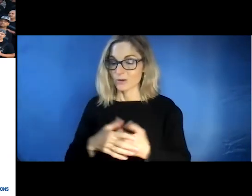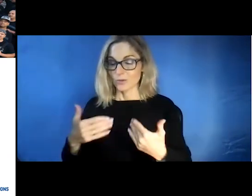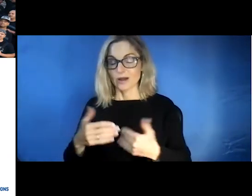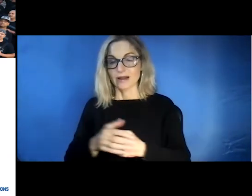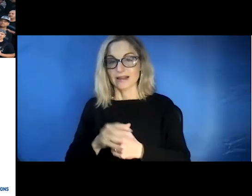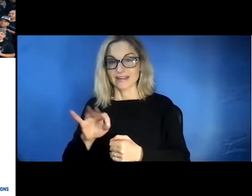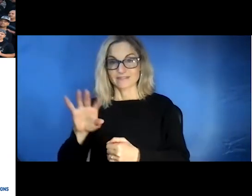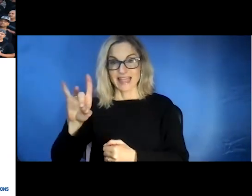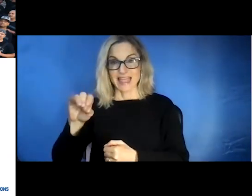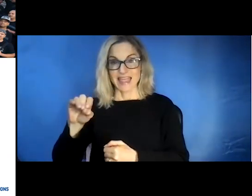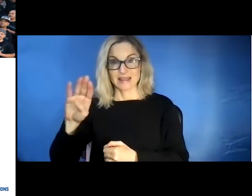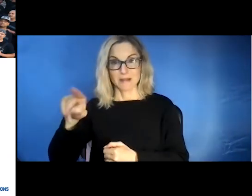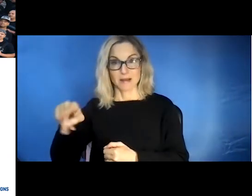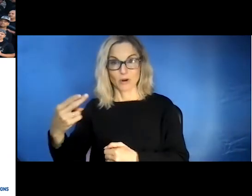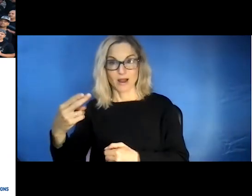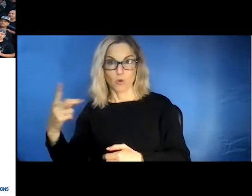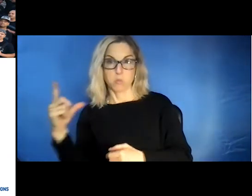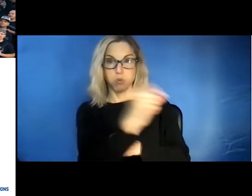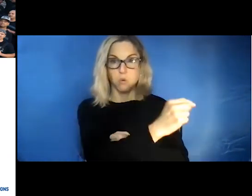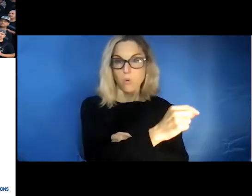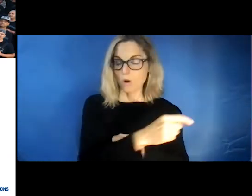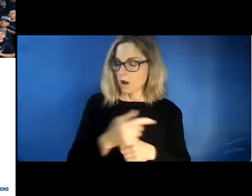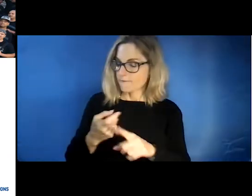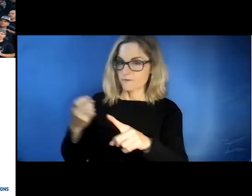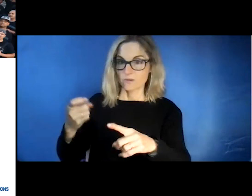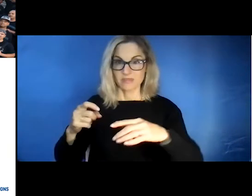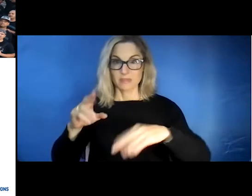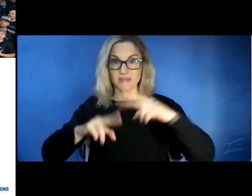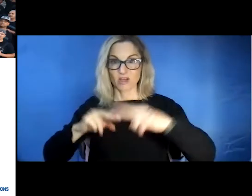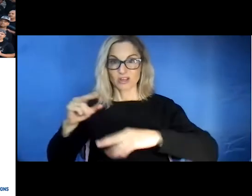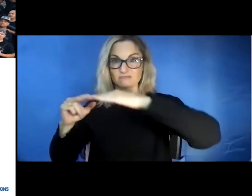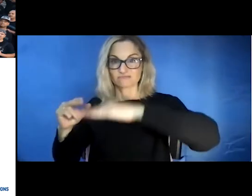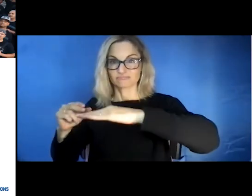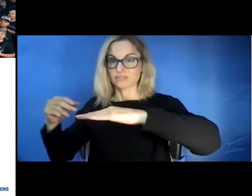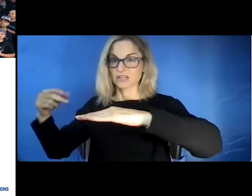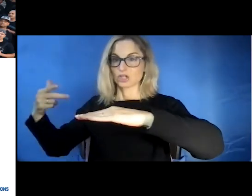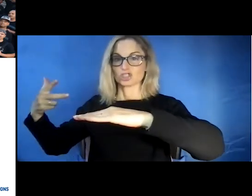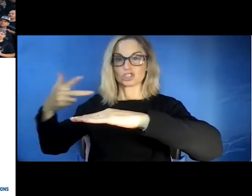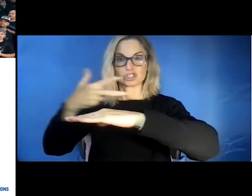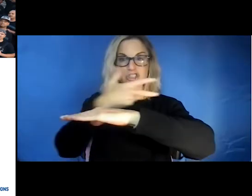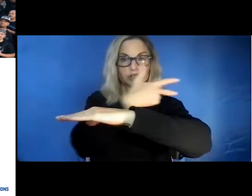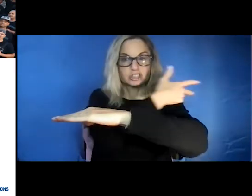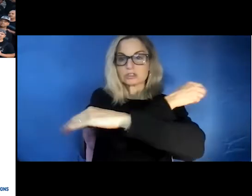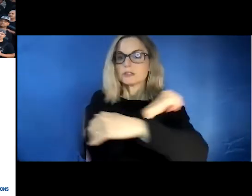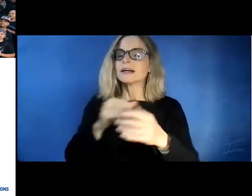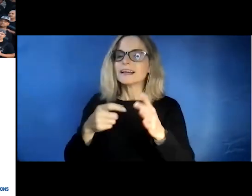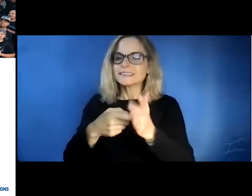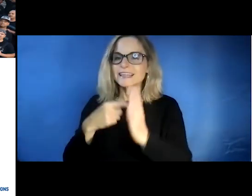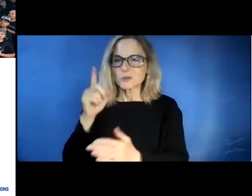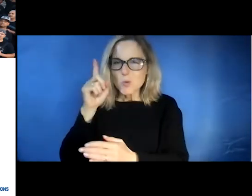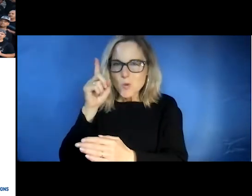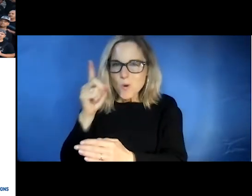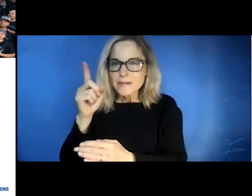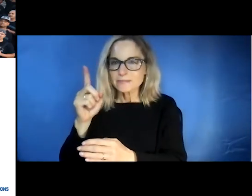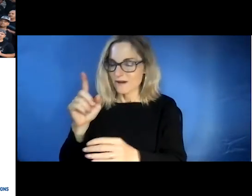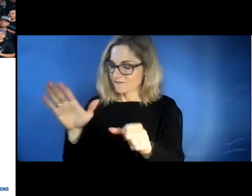80 miles an hour to go from one end of that building to the other. And that's only the part that you can see from the road. It is one of the largest manufacturing